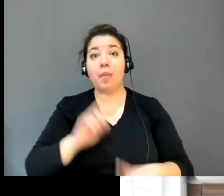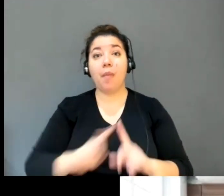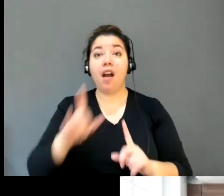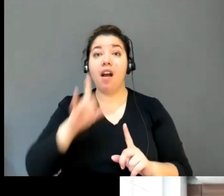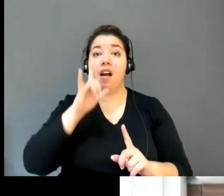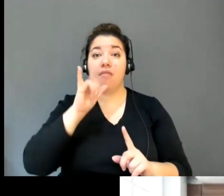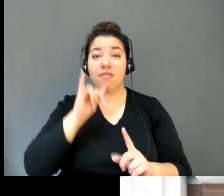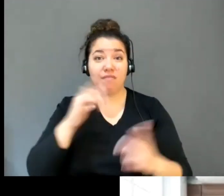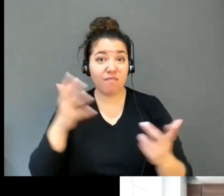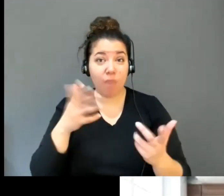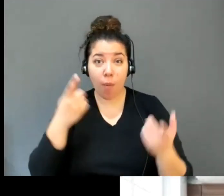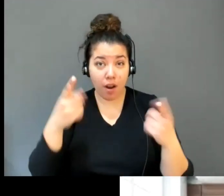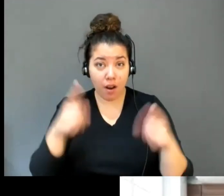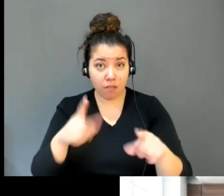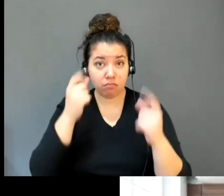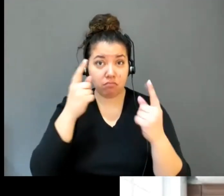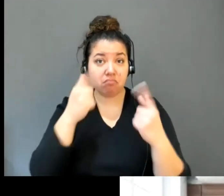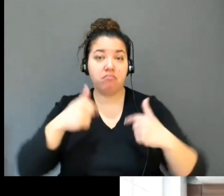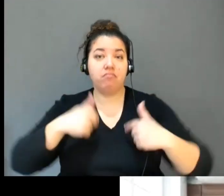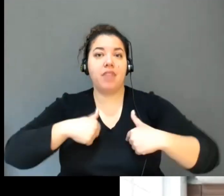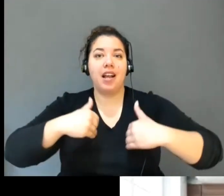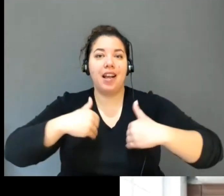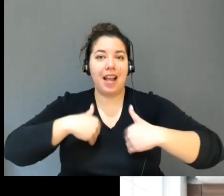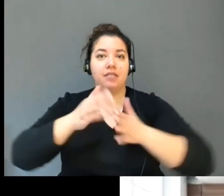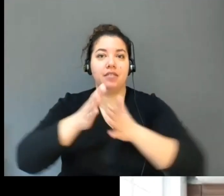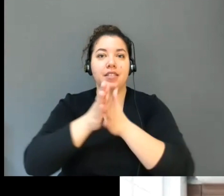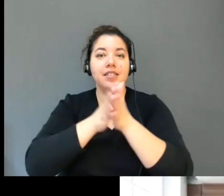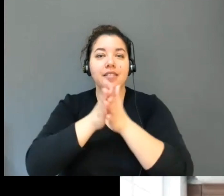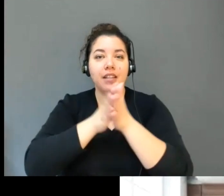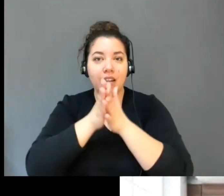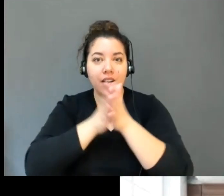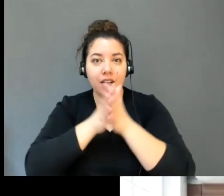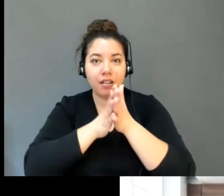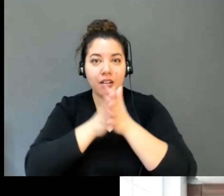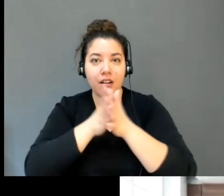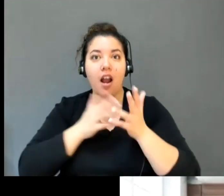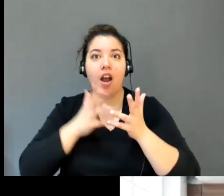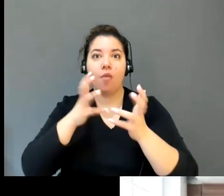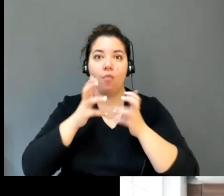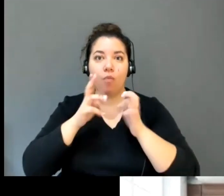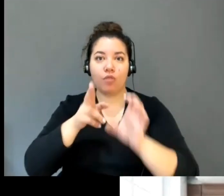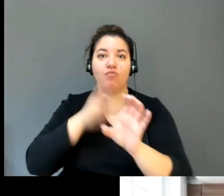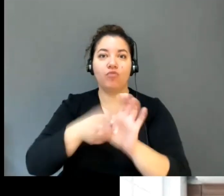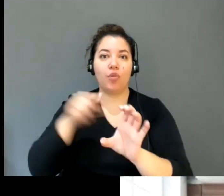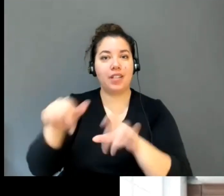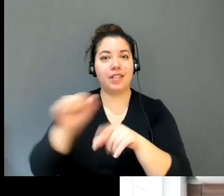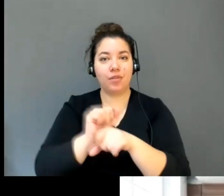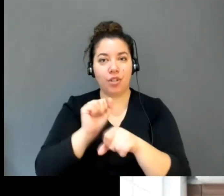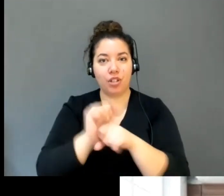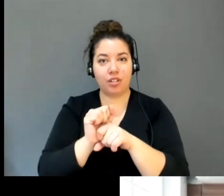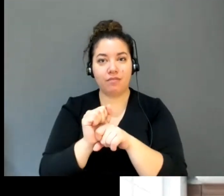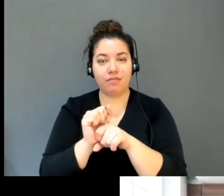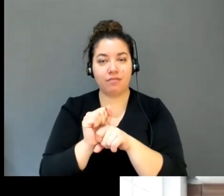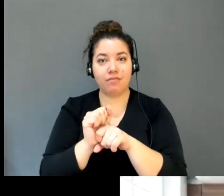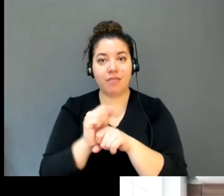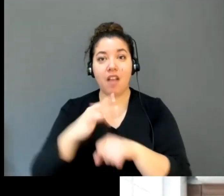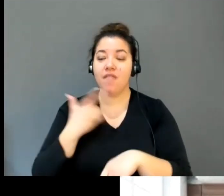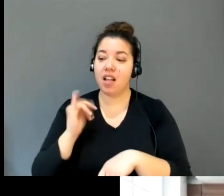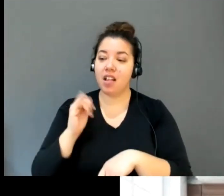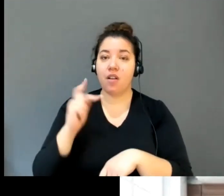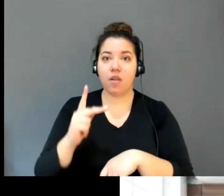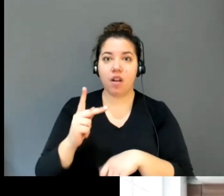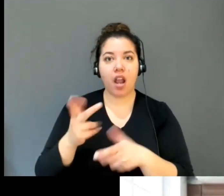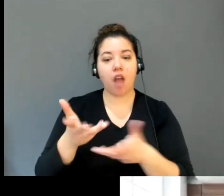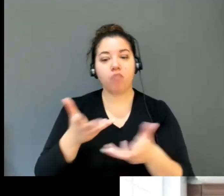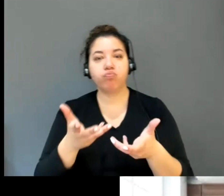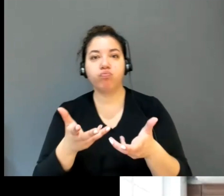was that I simply had the desire to get into this industry that badly. I really felt like playing with computers